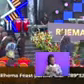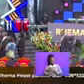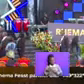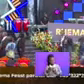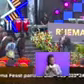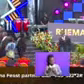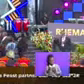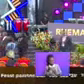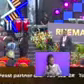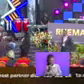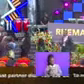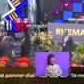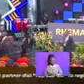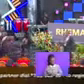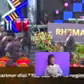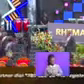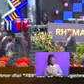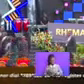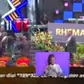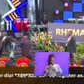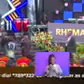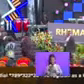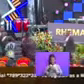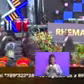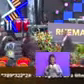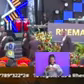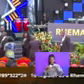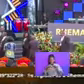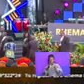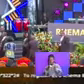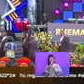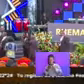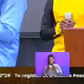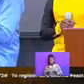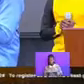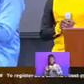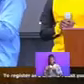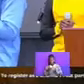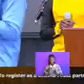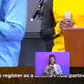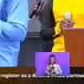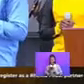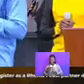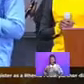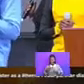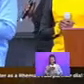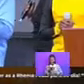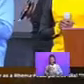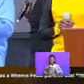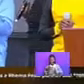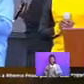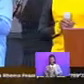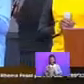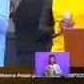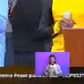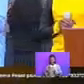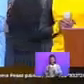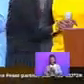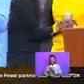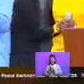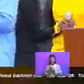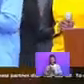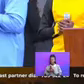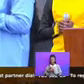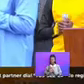me a favor trust them and give them the book let them pay with the thing that is projected